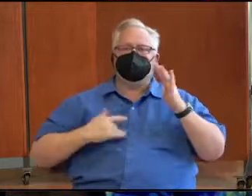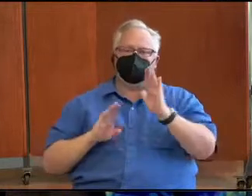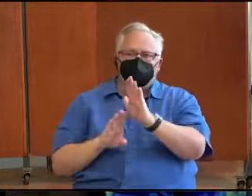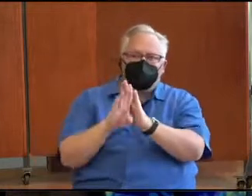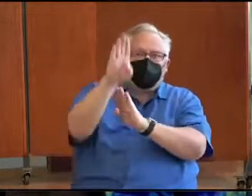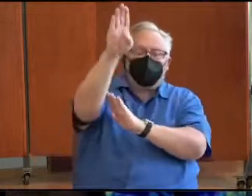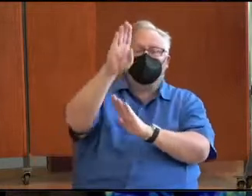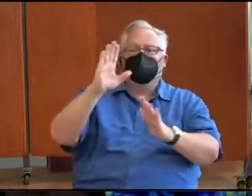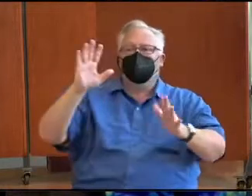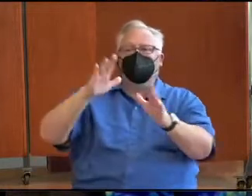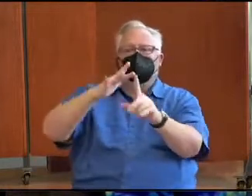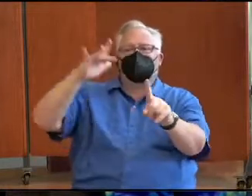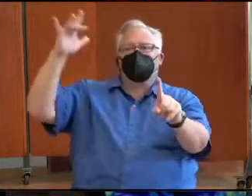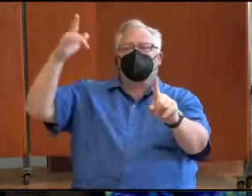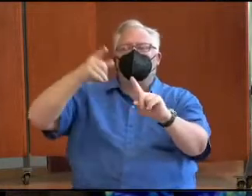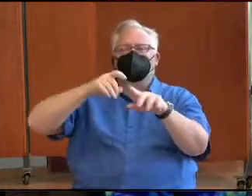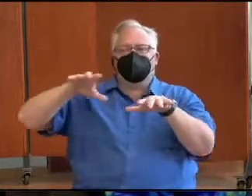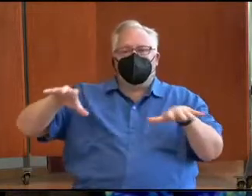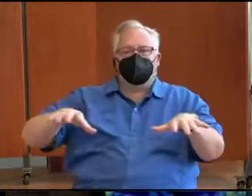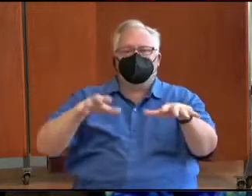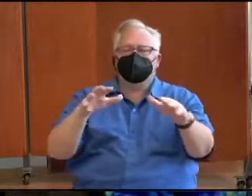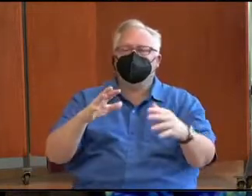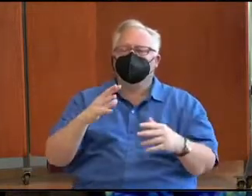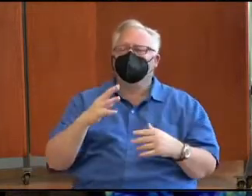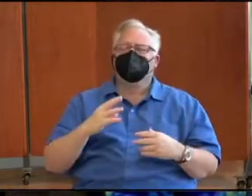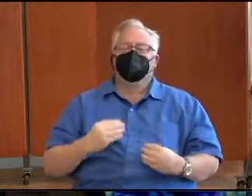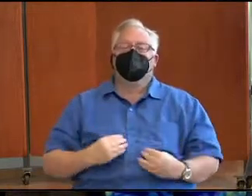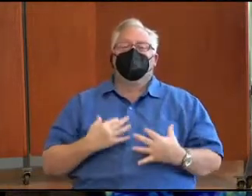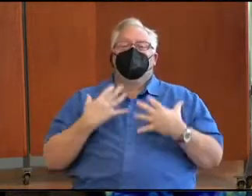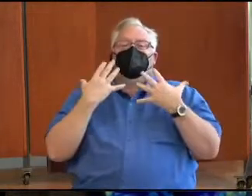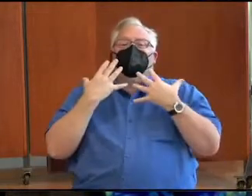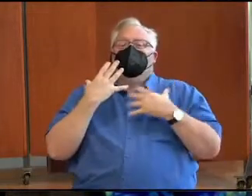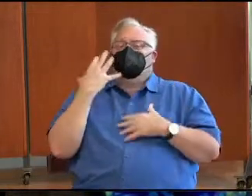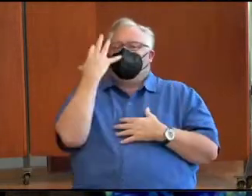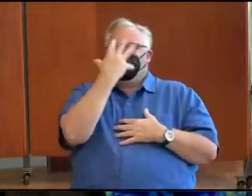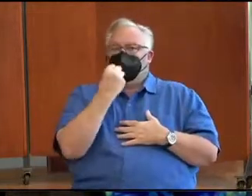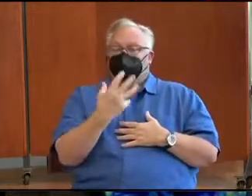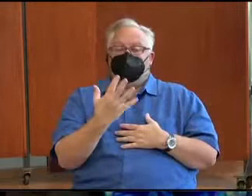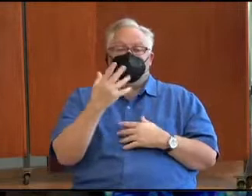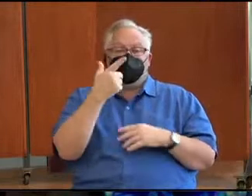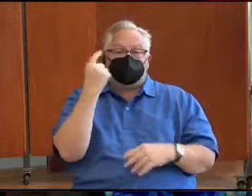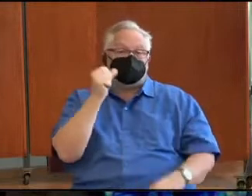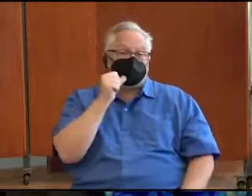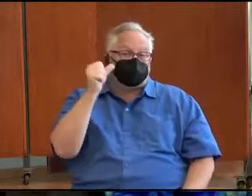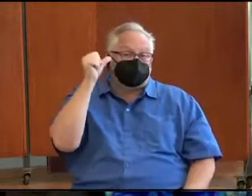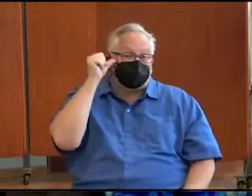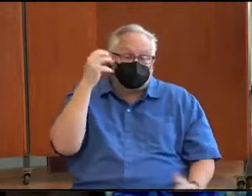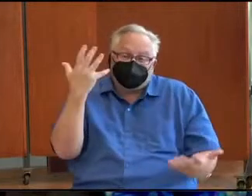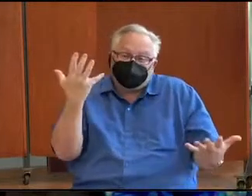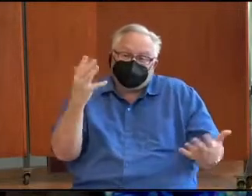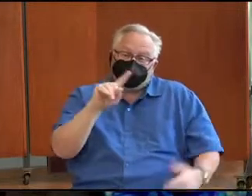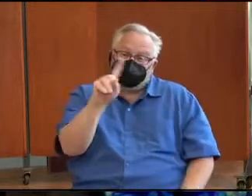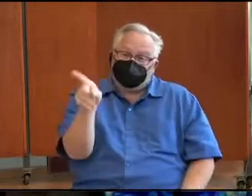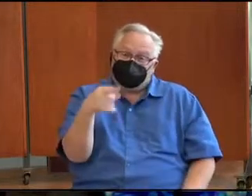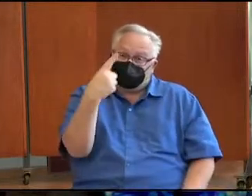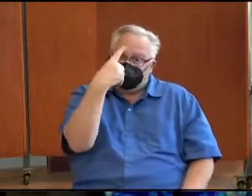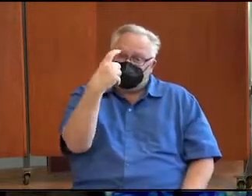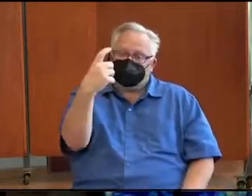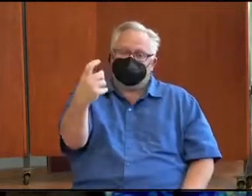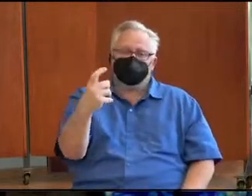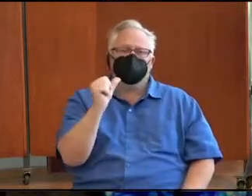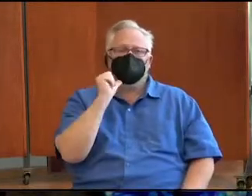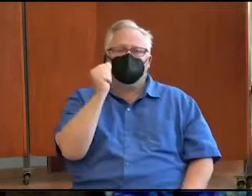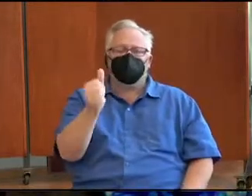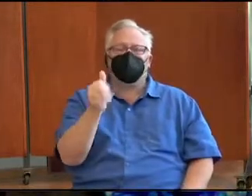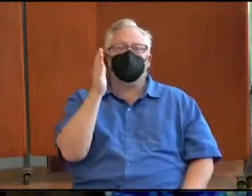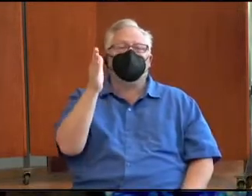glory of action, the splendor of beauty. For yesterday is but a dream, and tomorrow